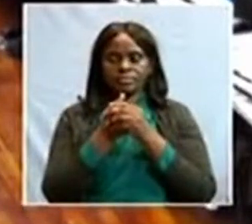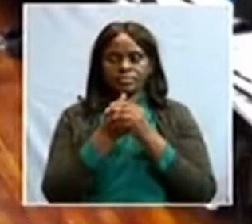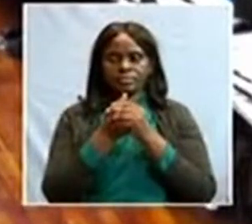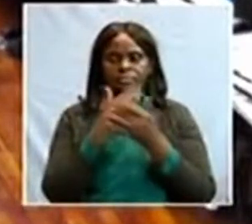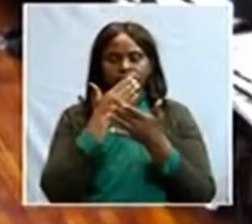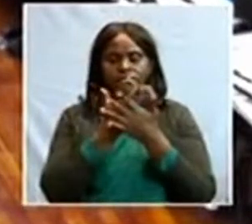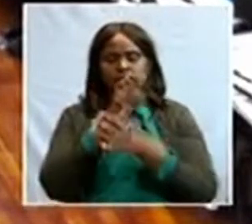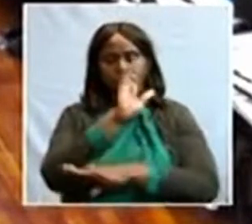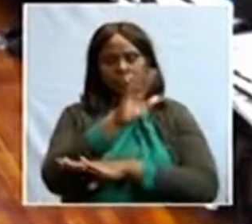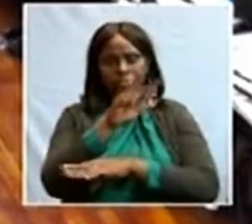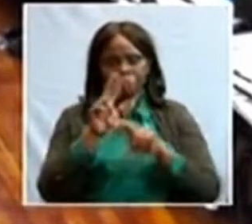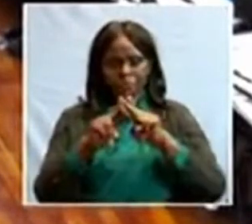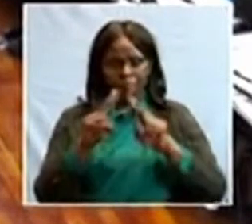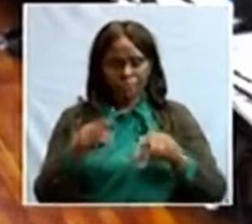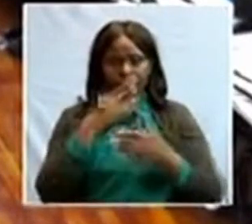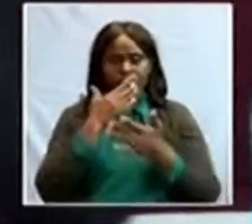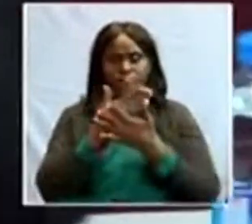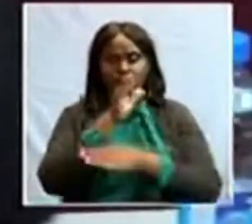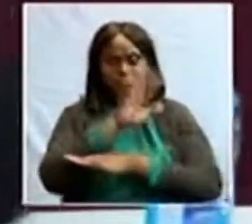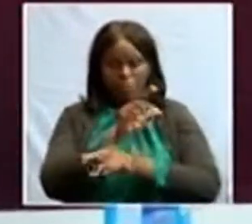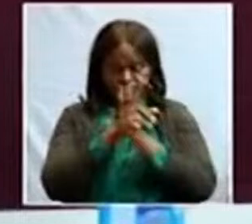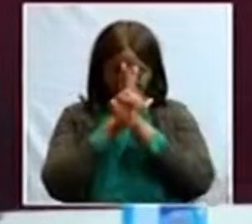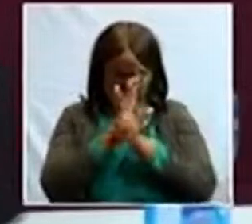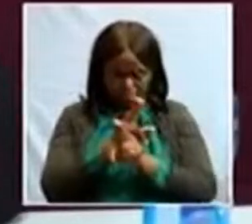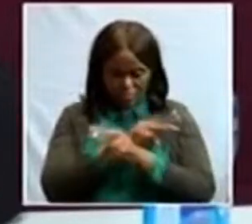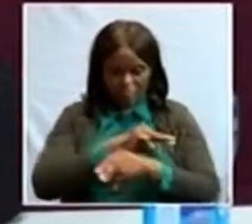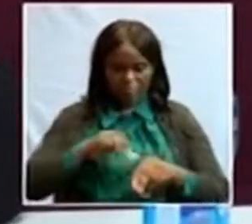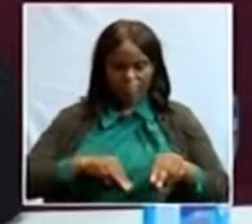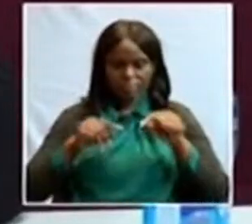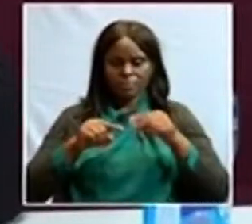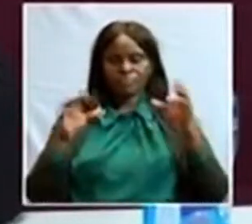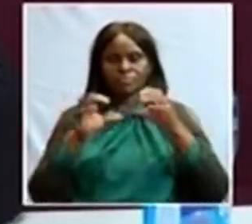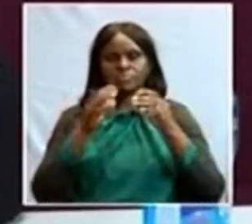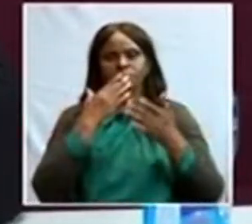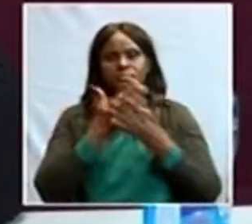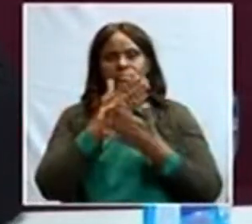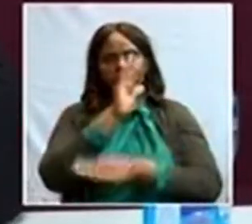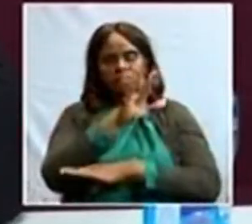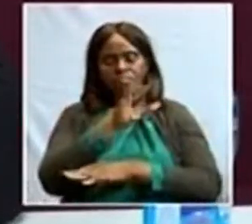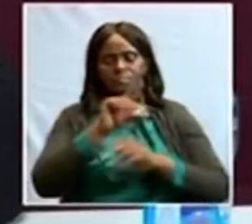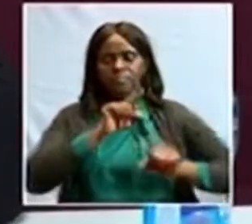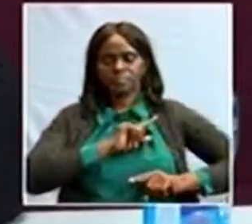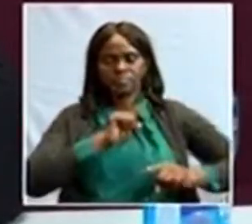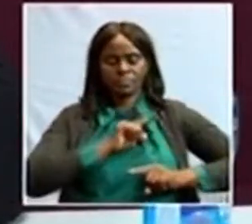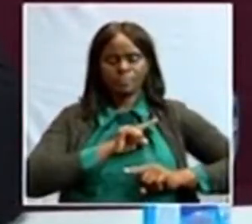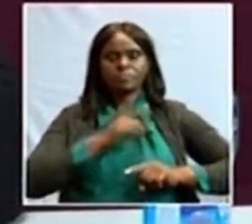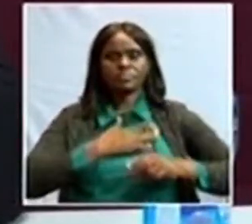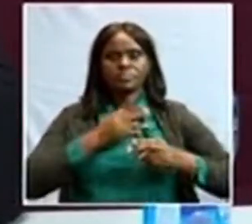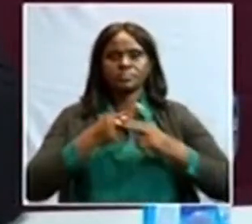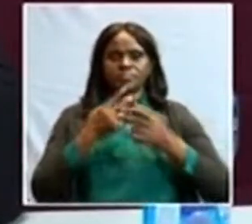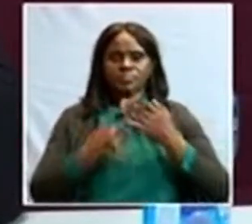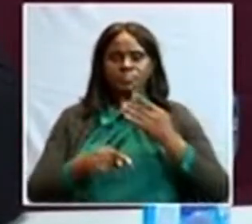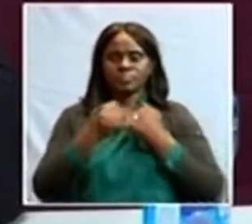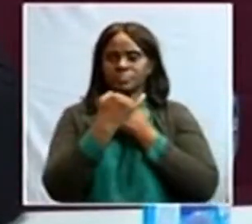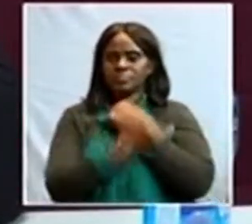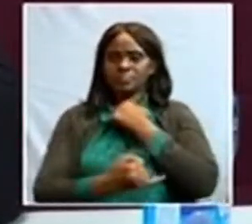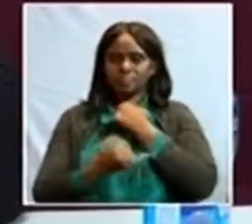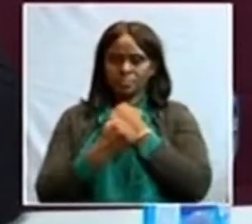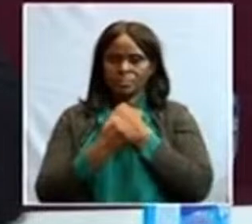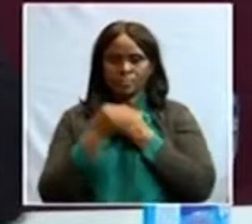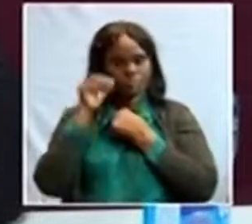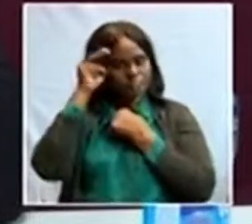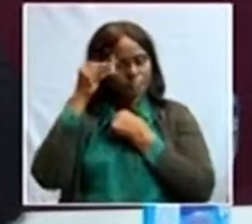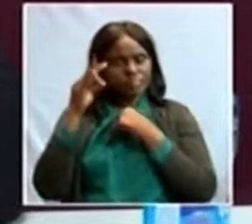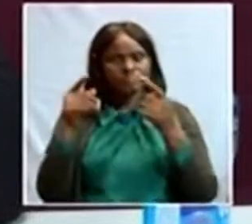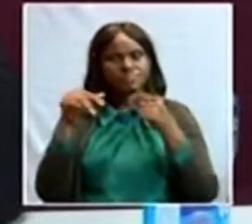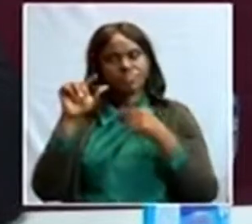Good afternoon, Chair. Good afternoon, honorable members of this committee, and good afternoon, Wangwa Town Council. My name is Joyce Kubanza from the Ministry